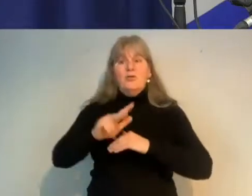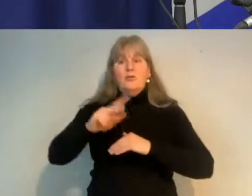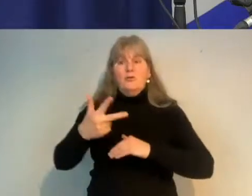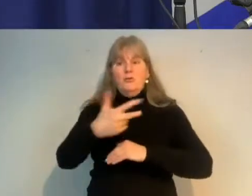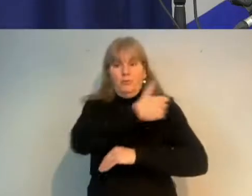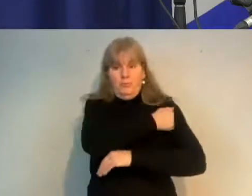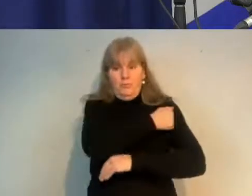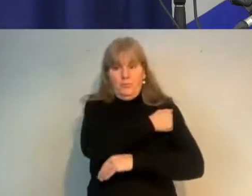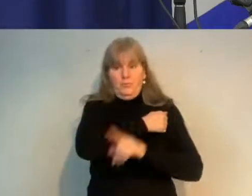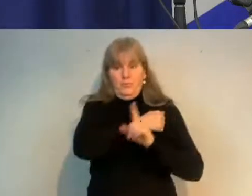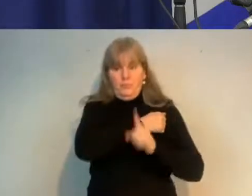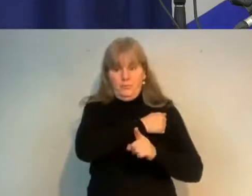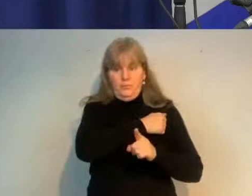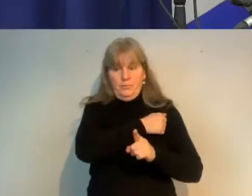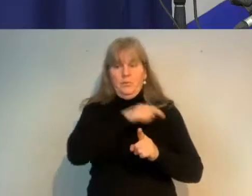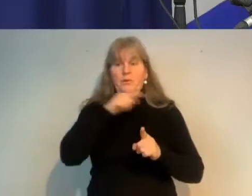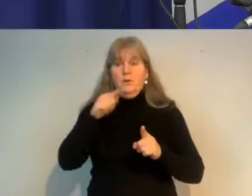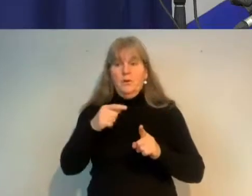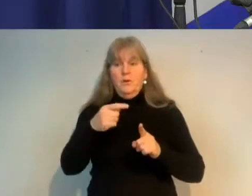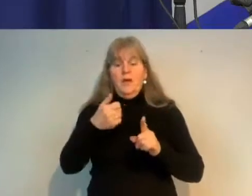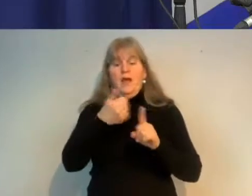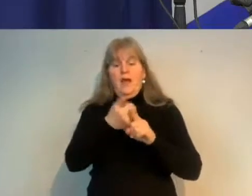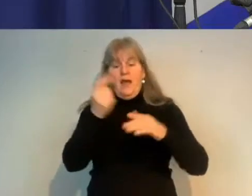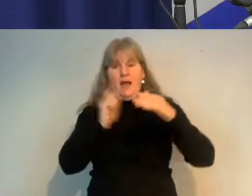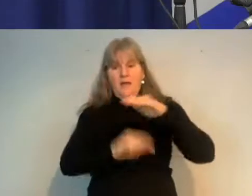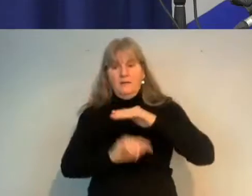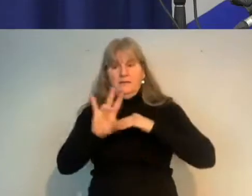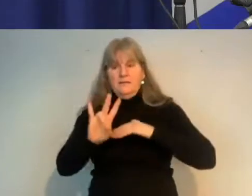then isolate for 7 days.